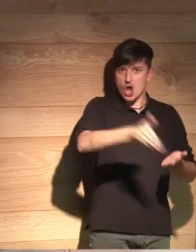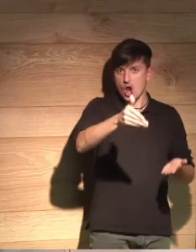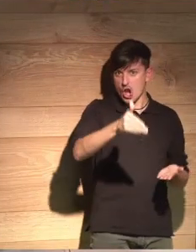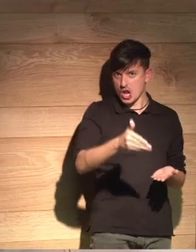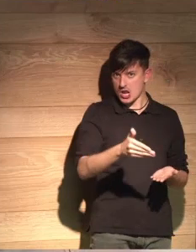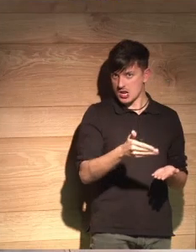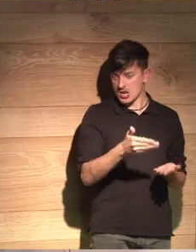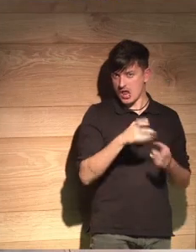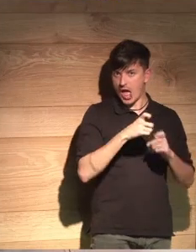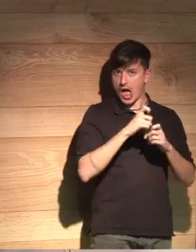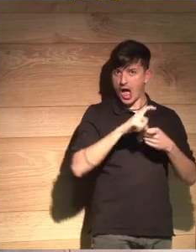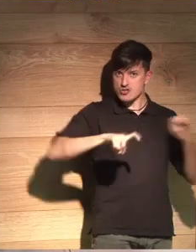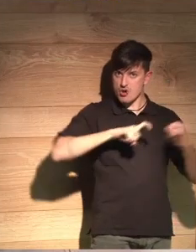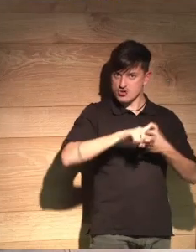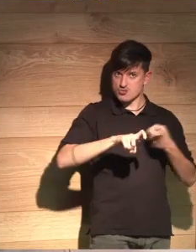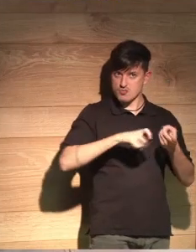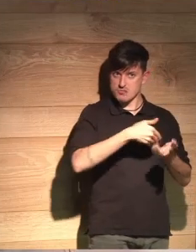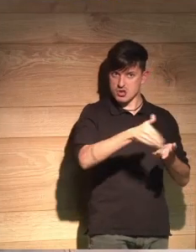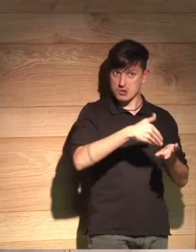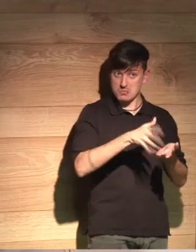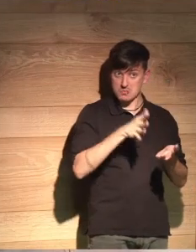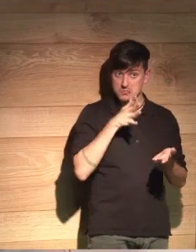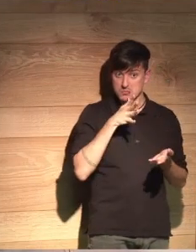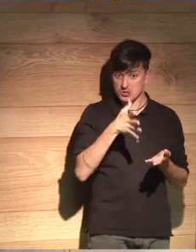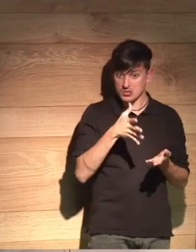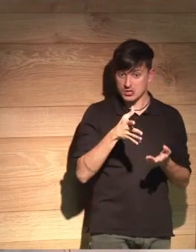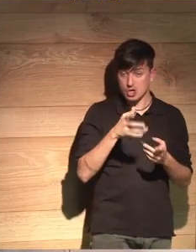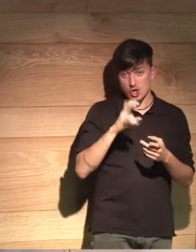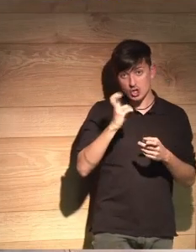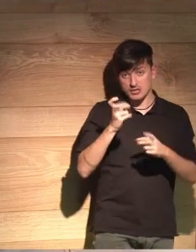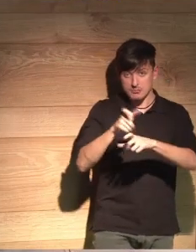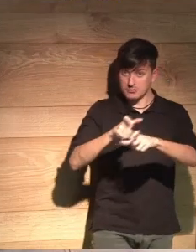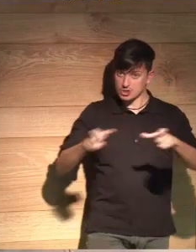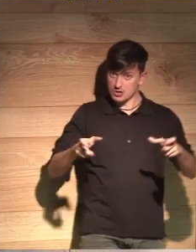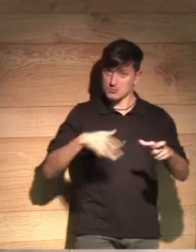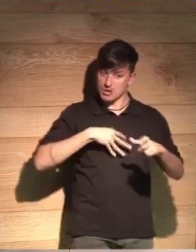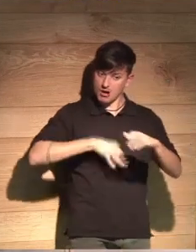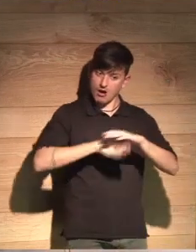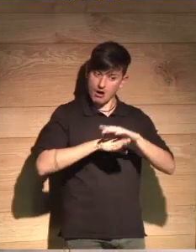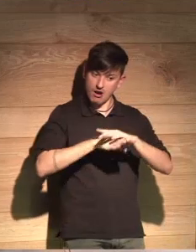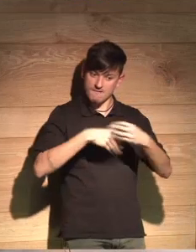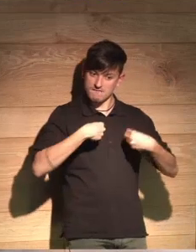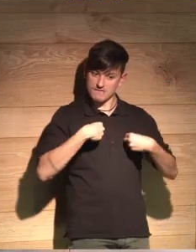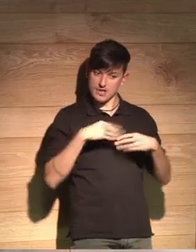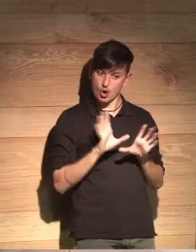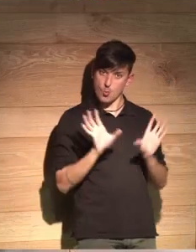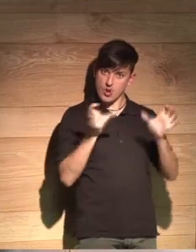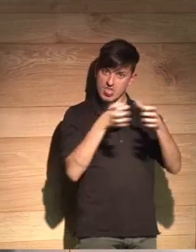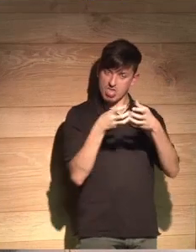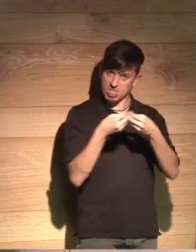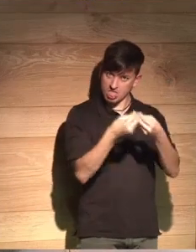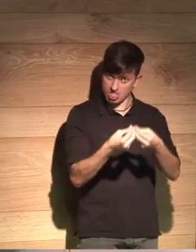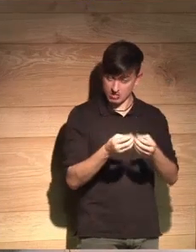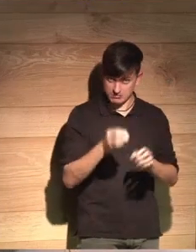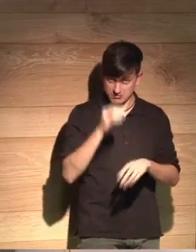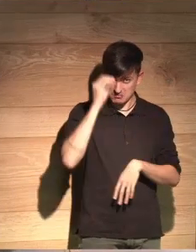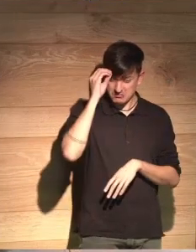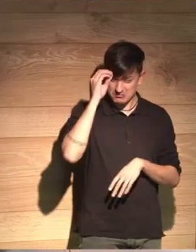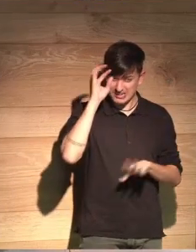million every year. And this $1 million will be used because we, artists or whoever, can live at the same